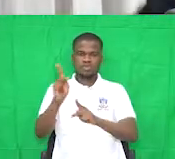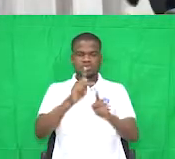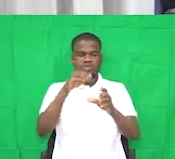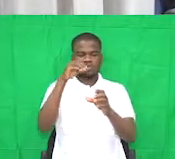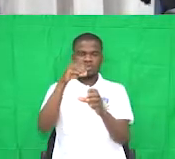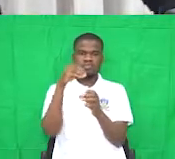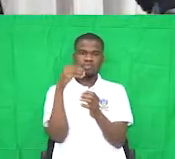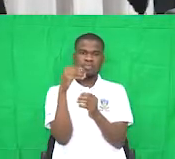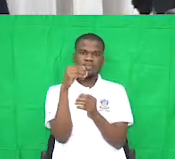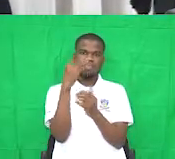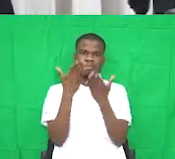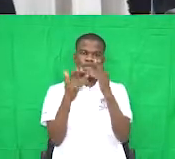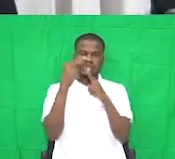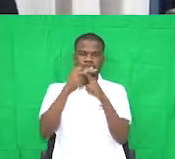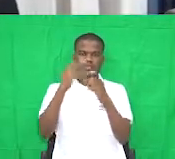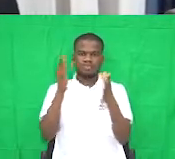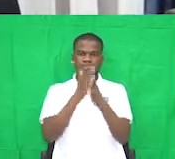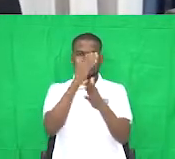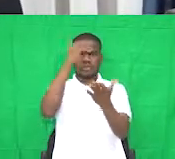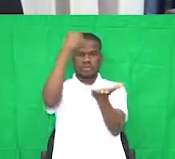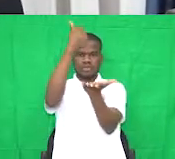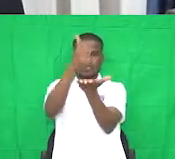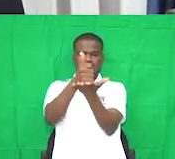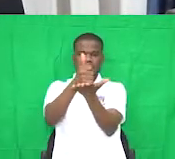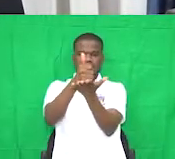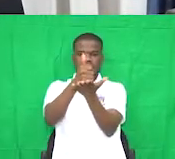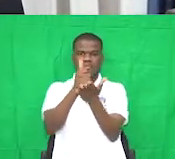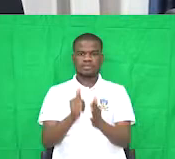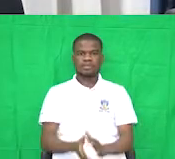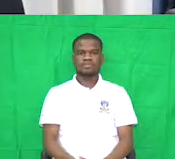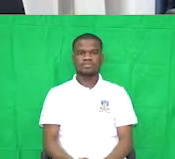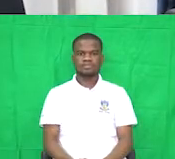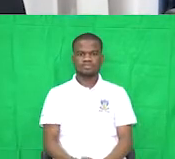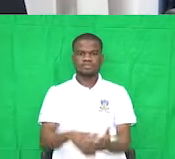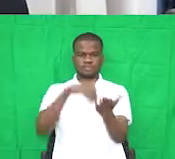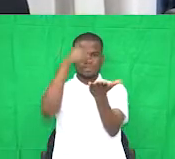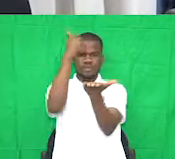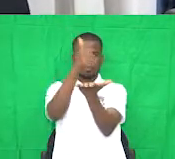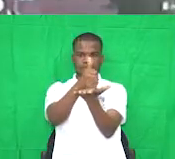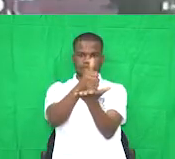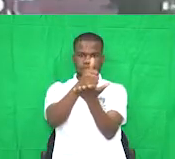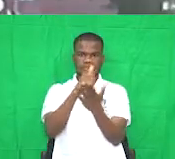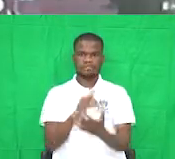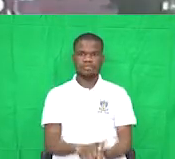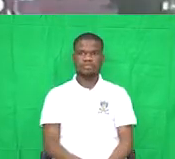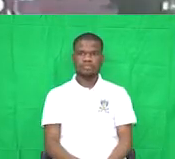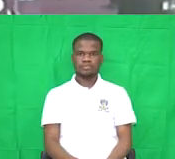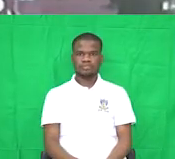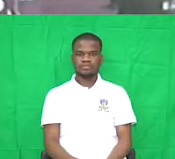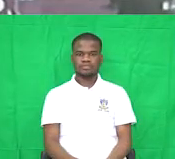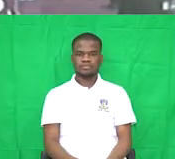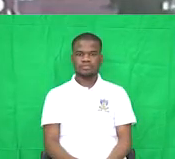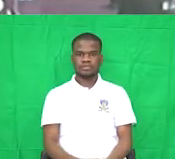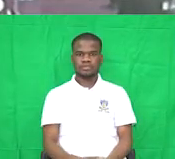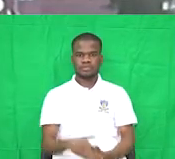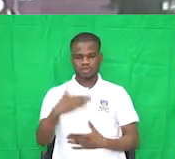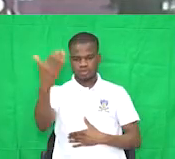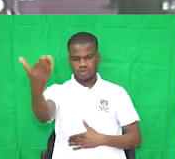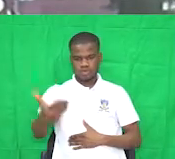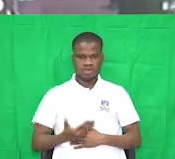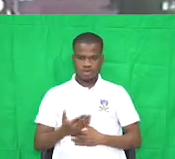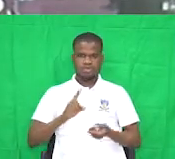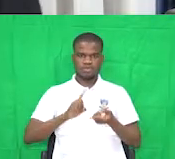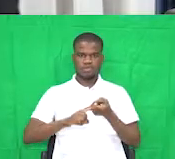his name be praised. Amen. Amen. And amen. You are welcome